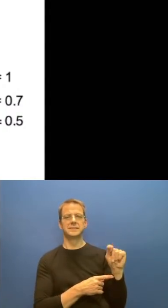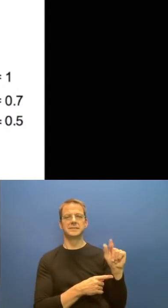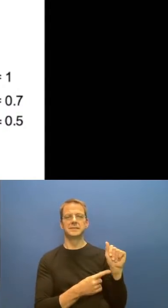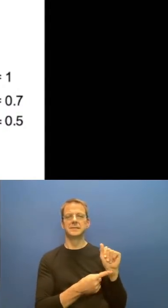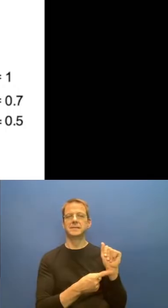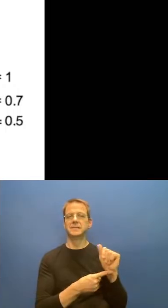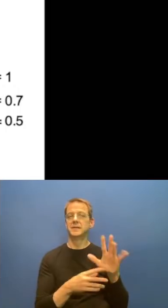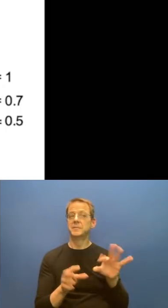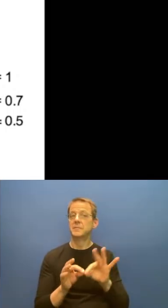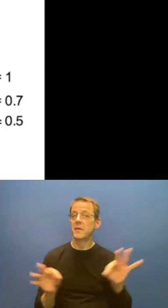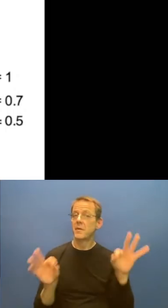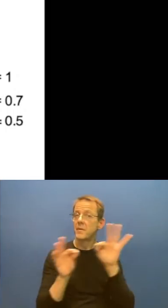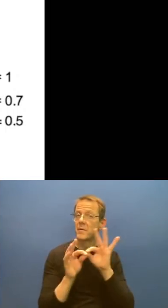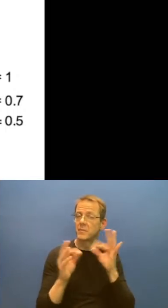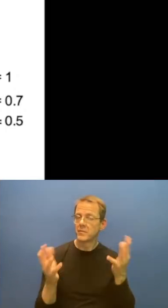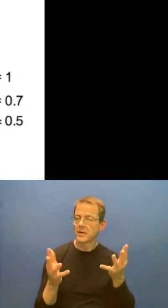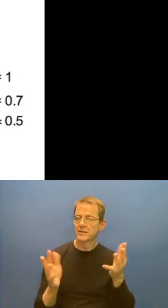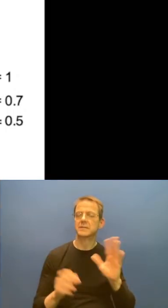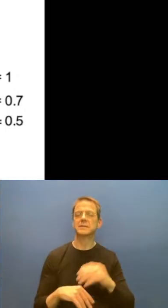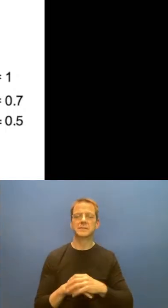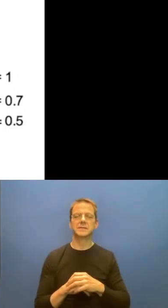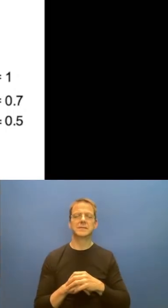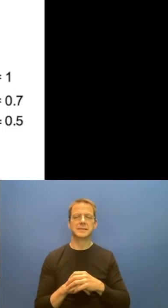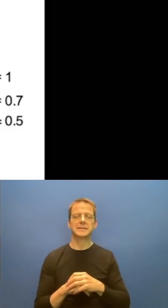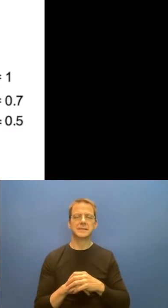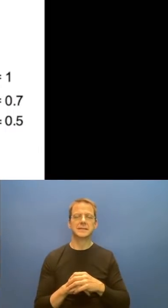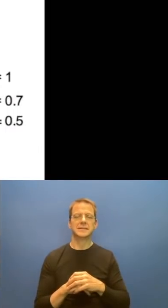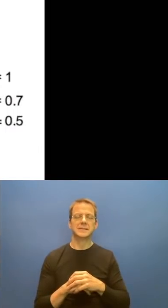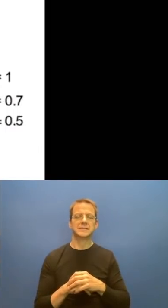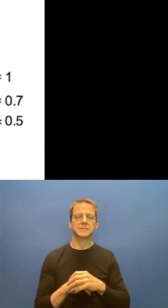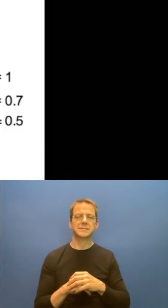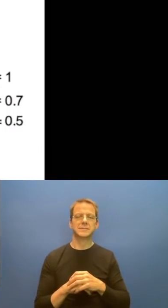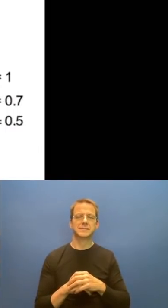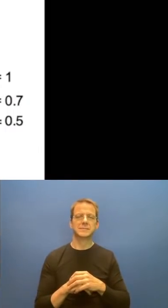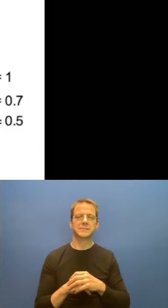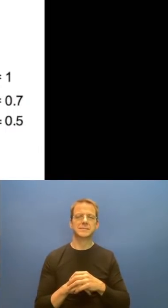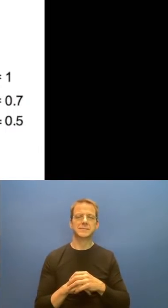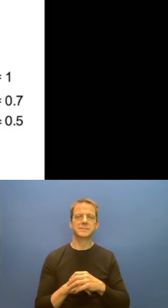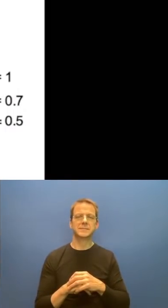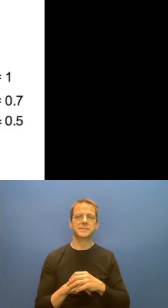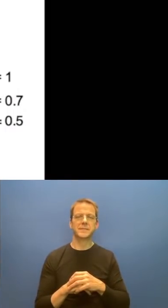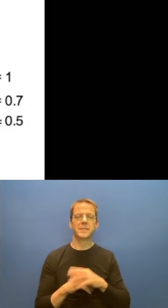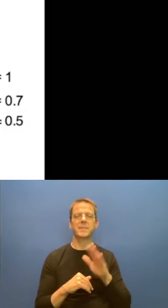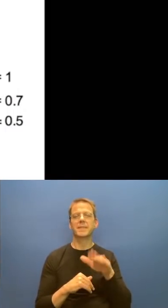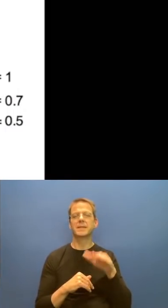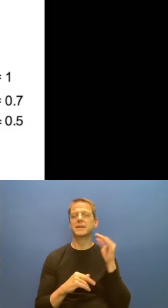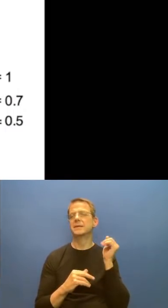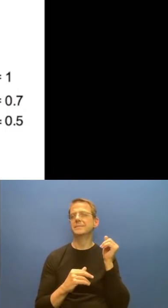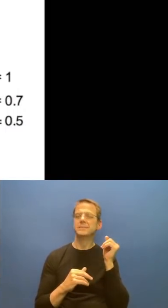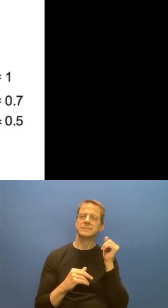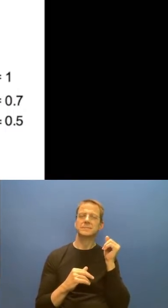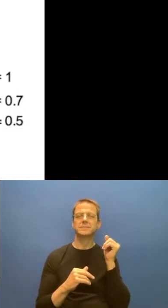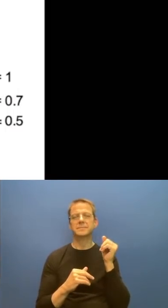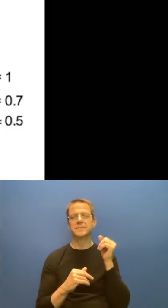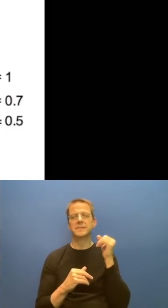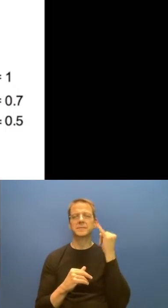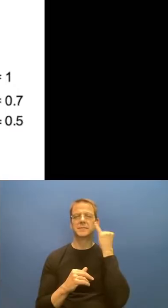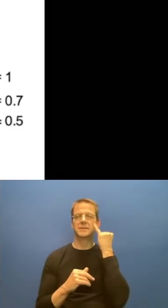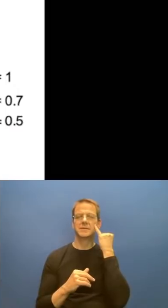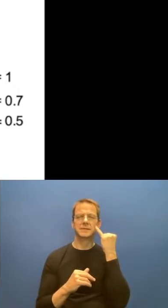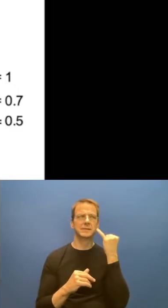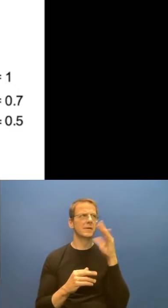allow a year ago or 1.5 years ago, if you wouldn't decide that it's okay to spread the virus